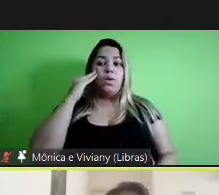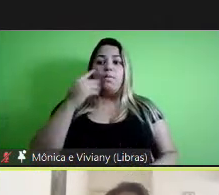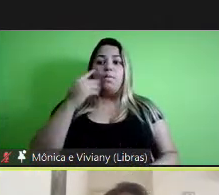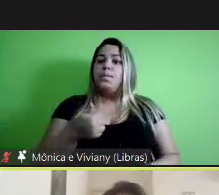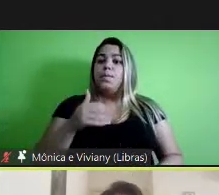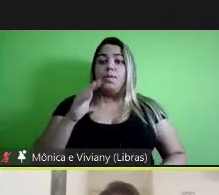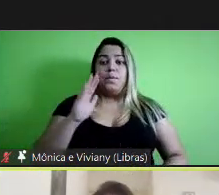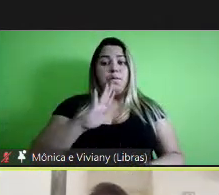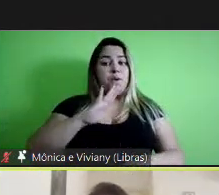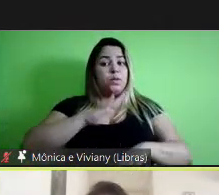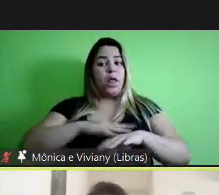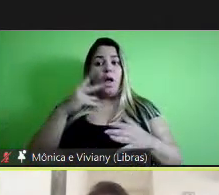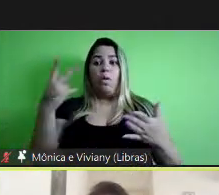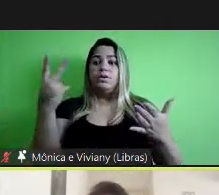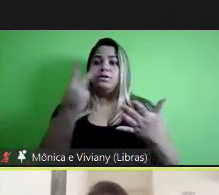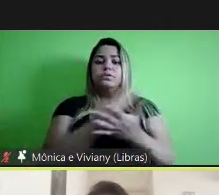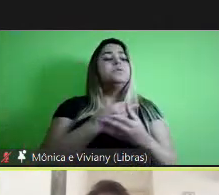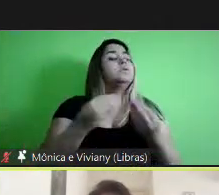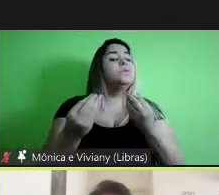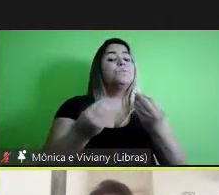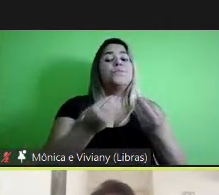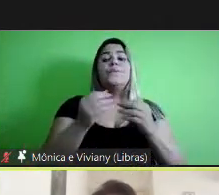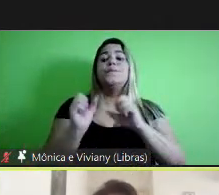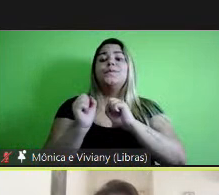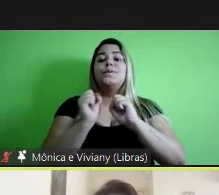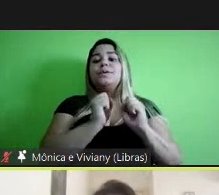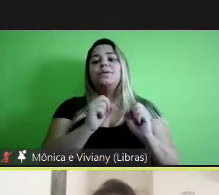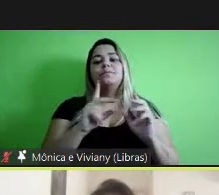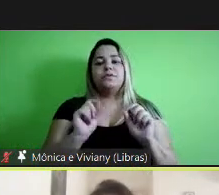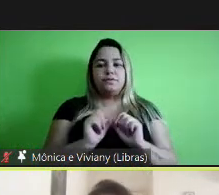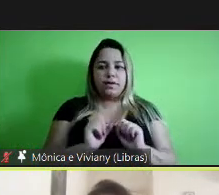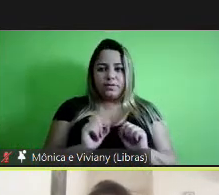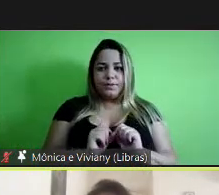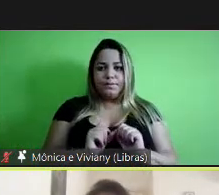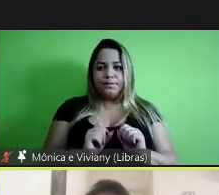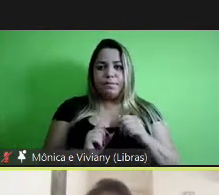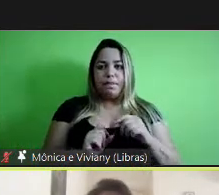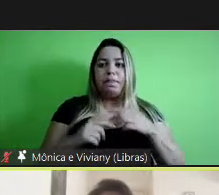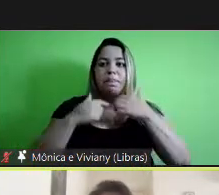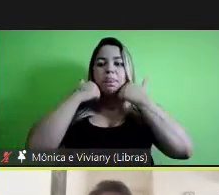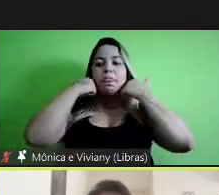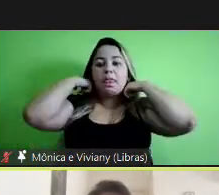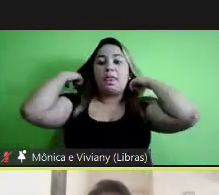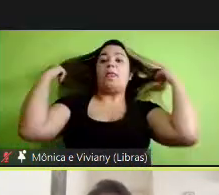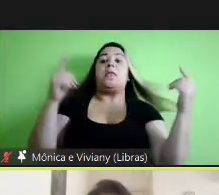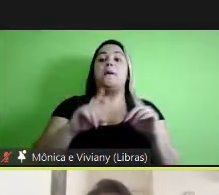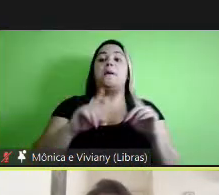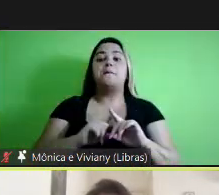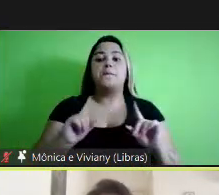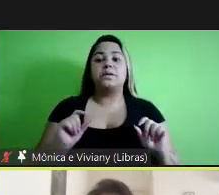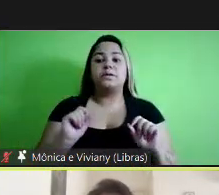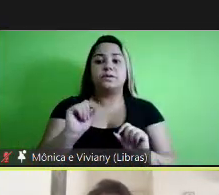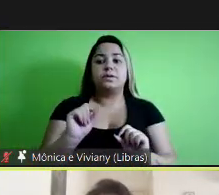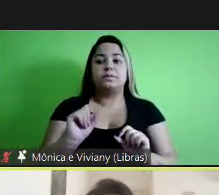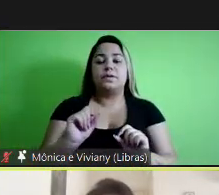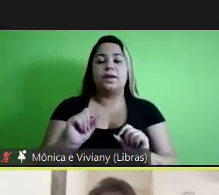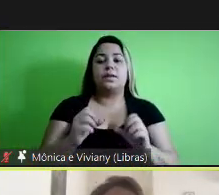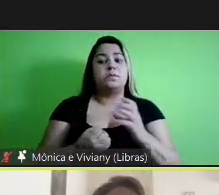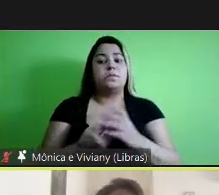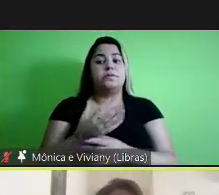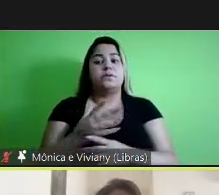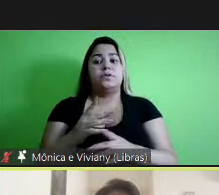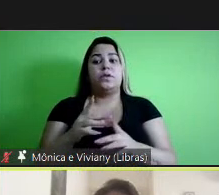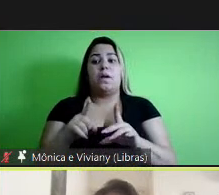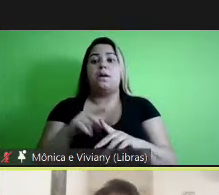of nitrogen, and it will help us understand better how we can work. But I